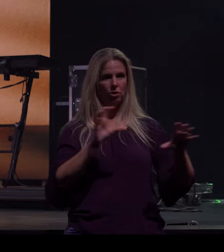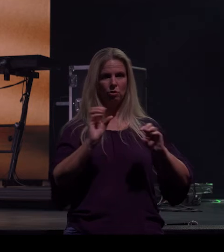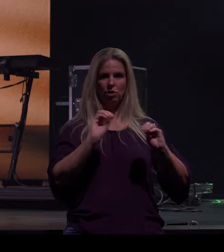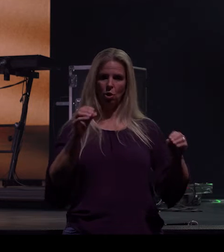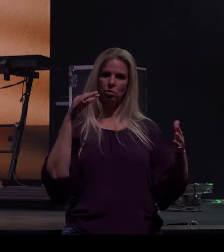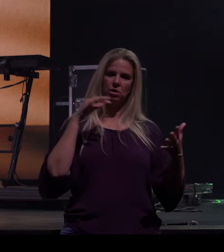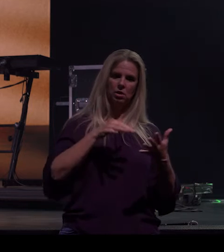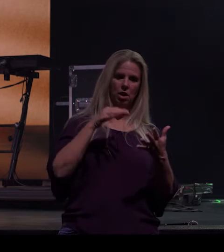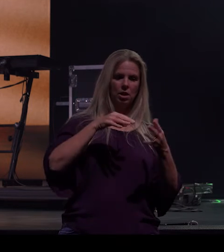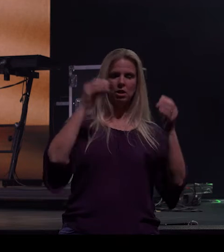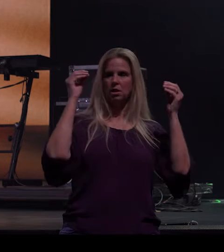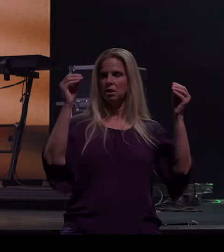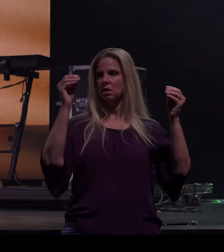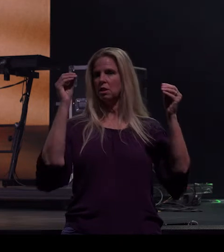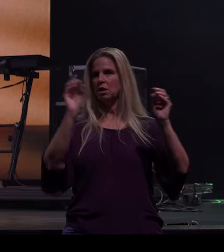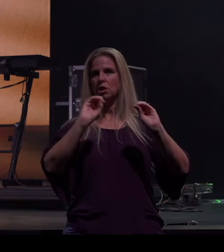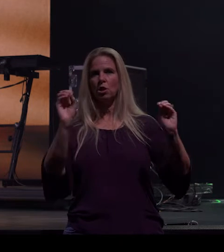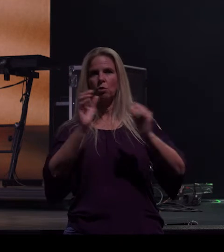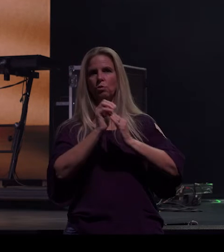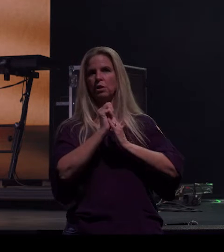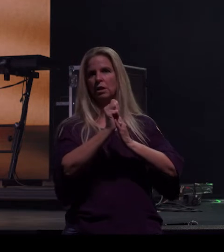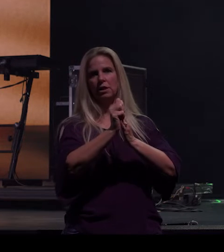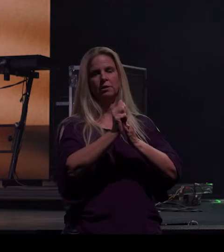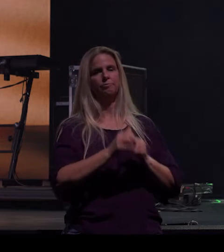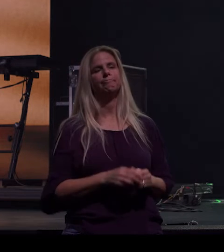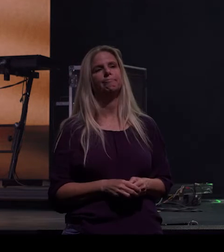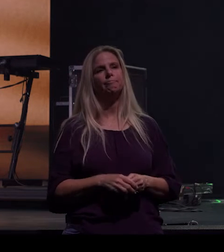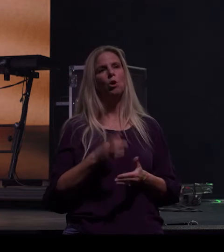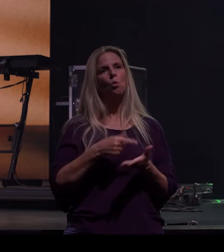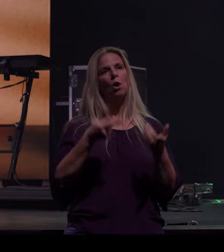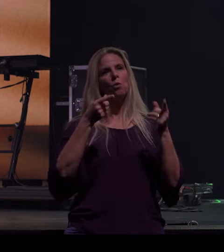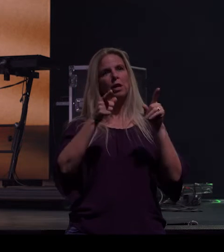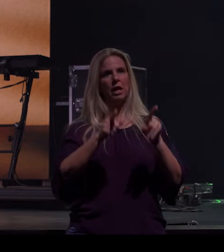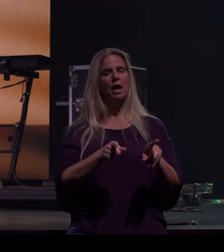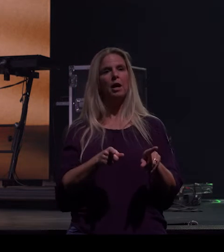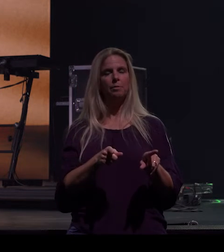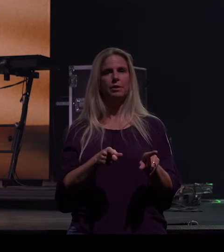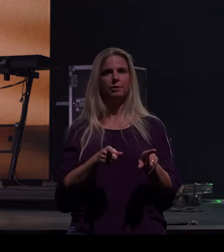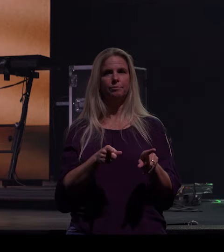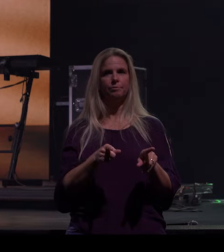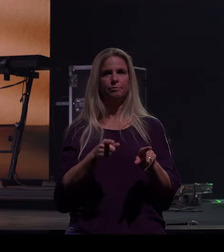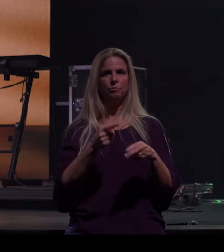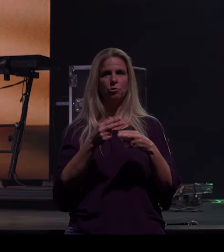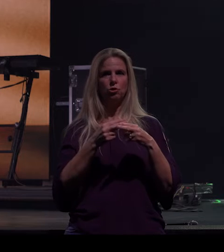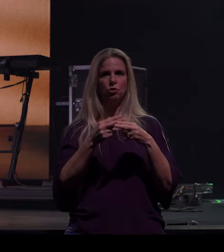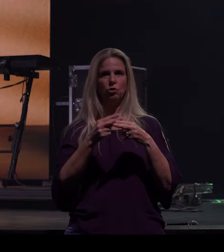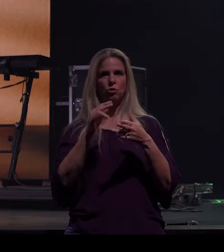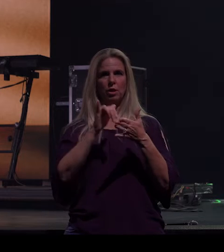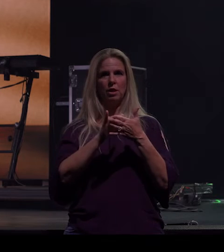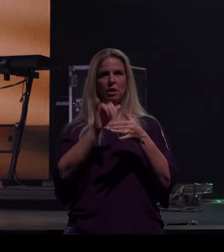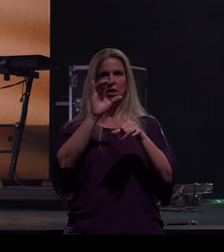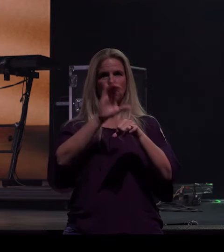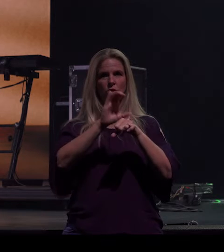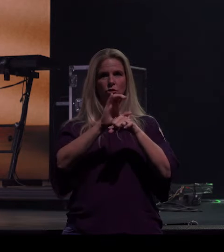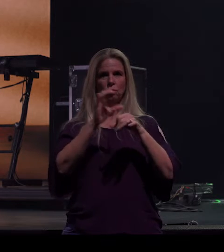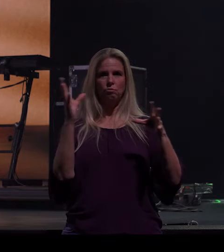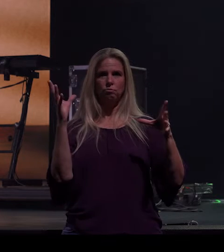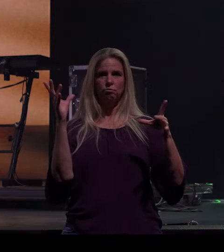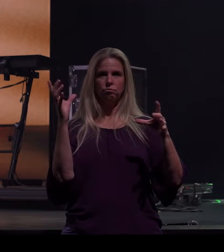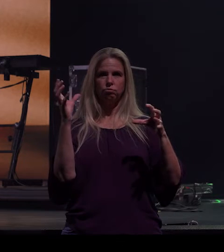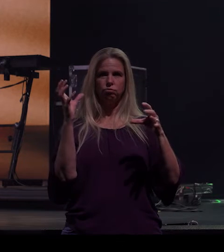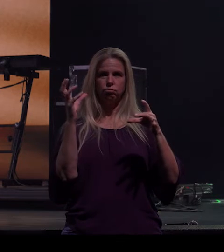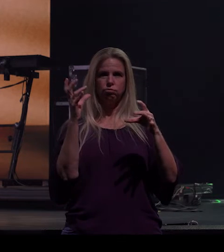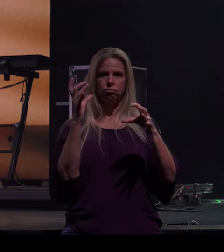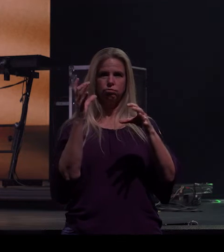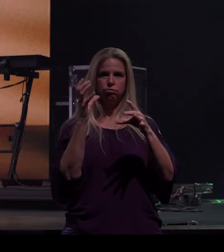teach, I wouldn't even lead at all. And what would happen overnight is our church would shrink